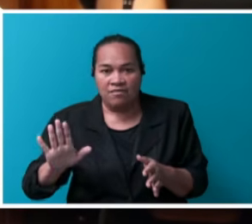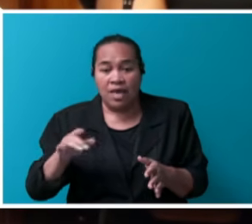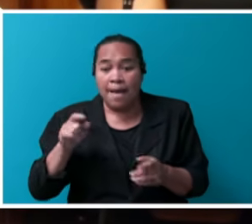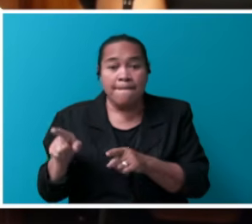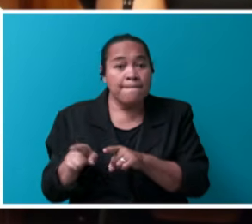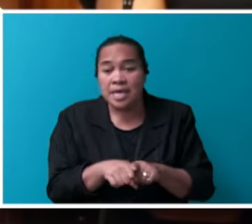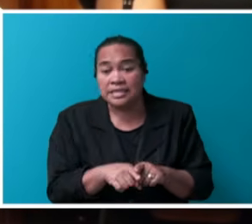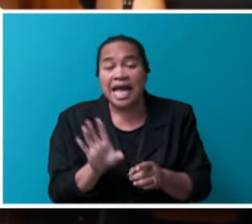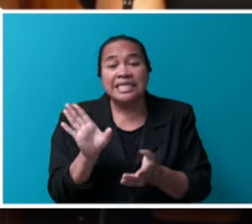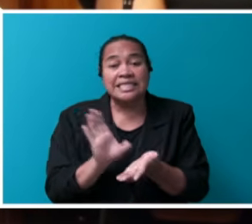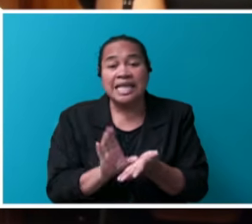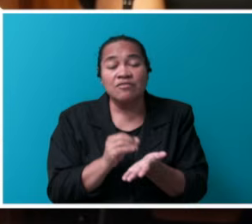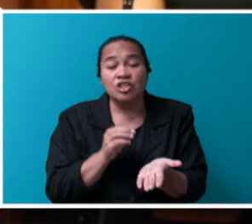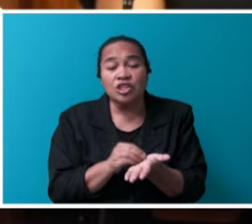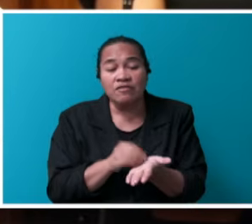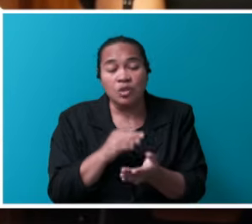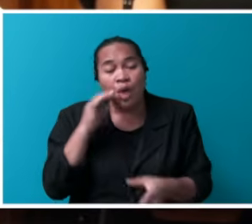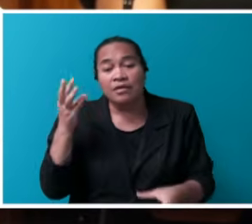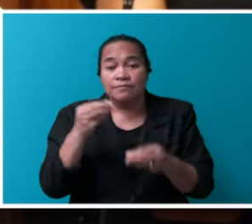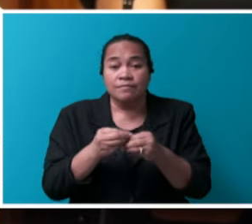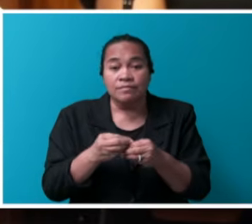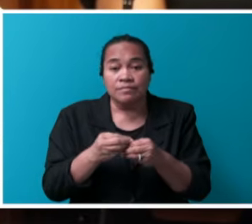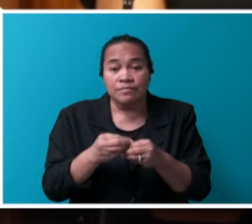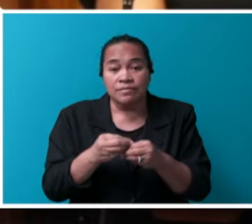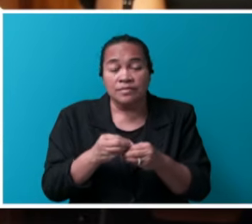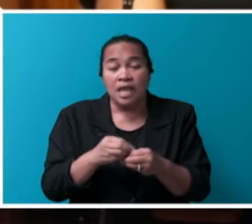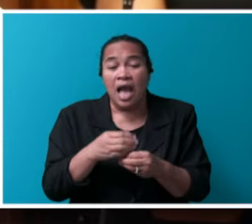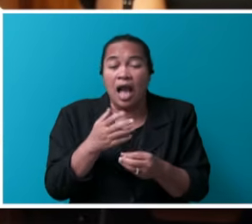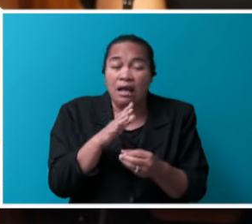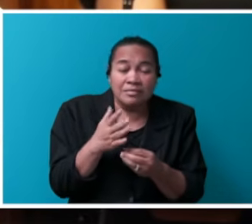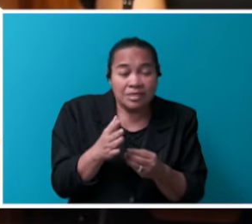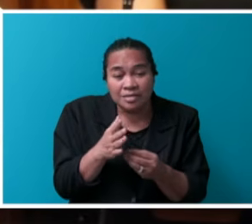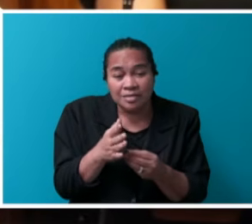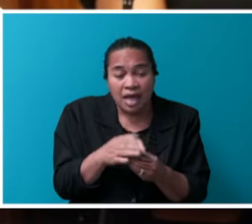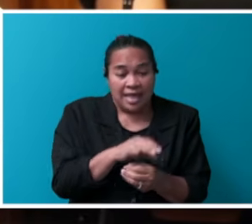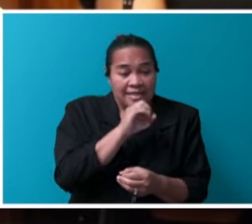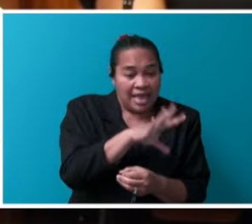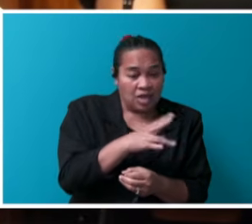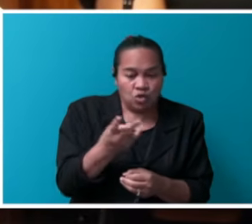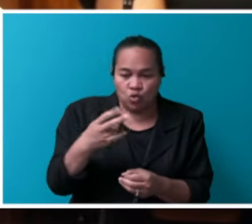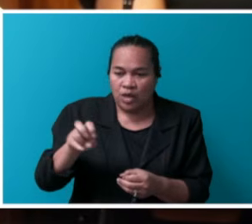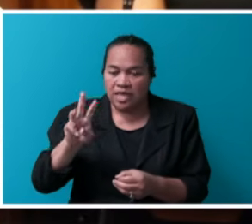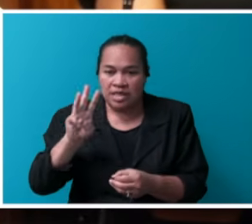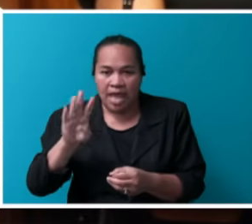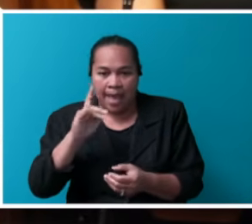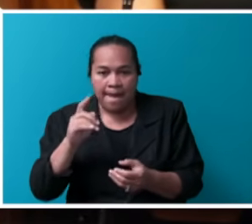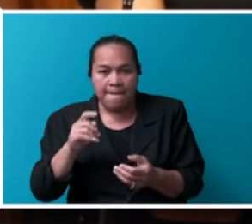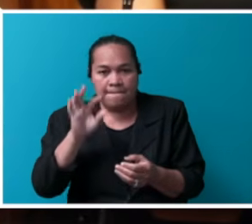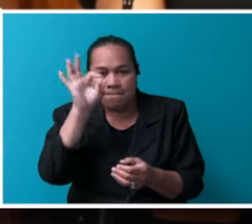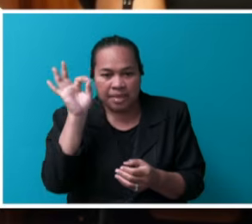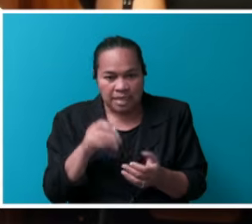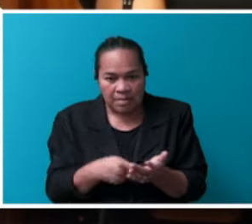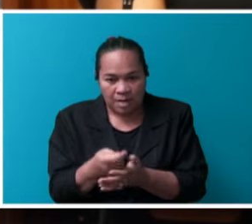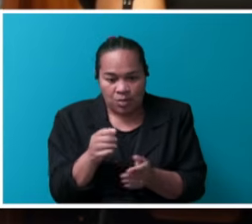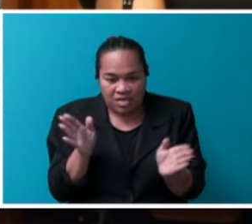civil servants would have received a total salary increase of between 10 to 23% pay rise within a